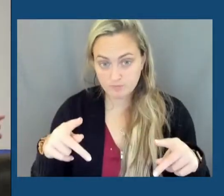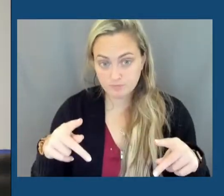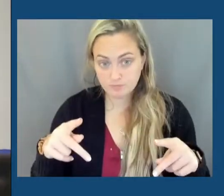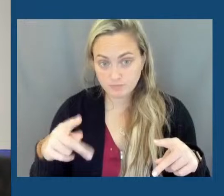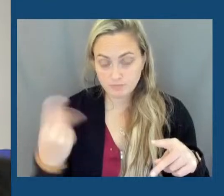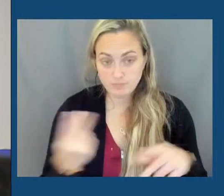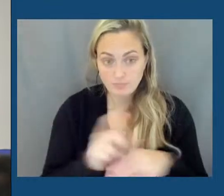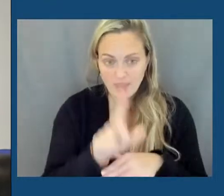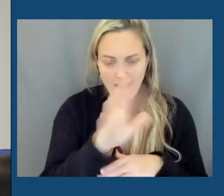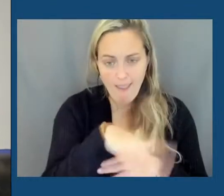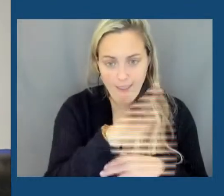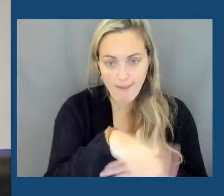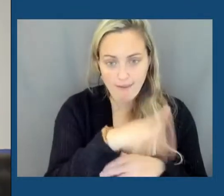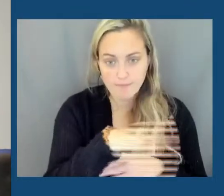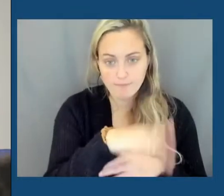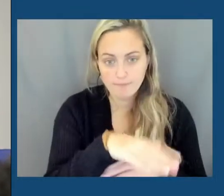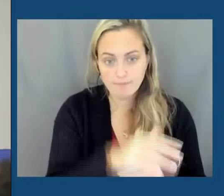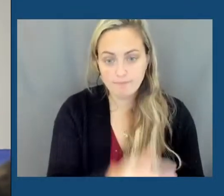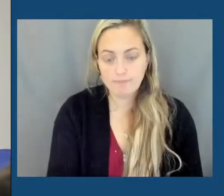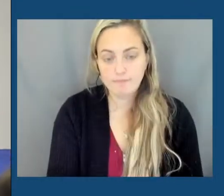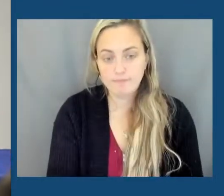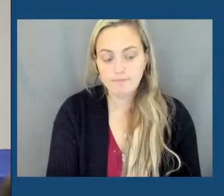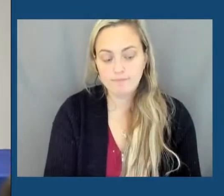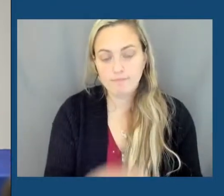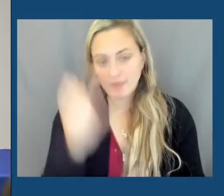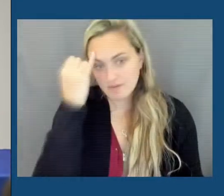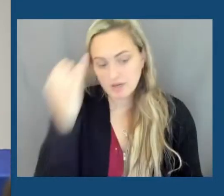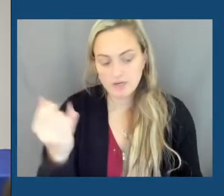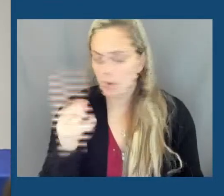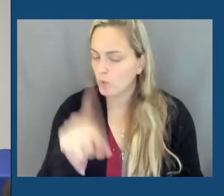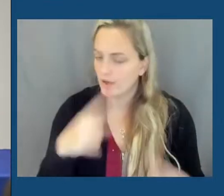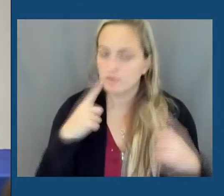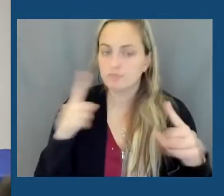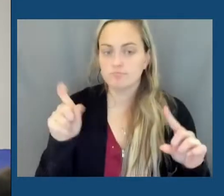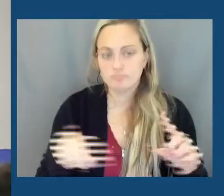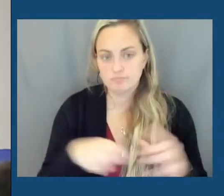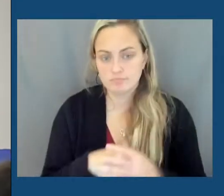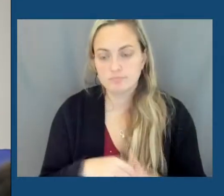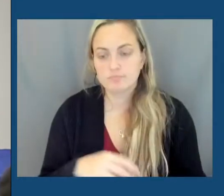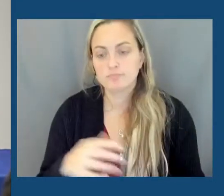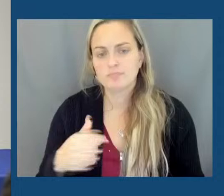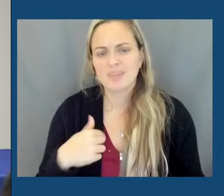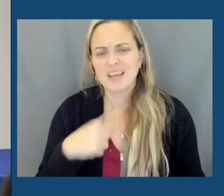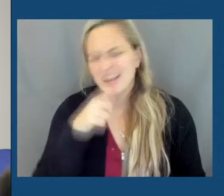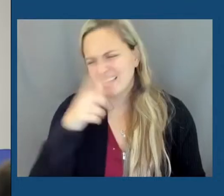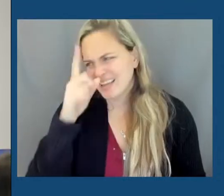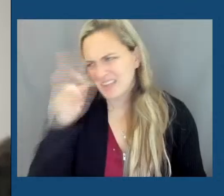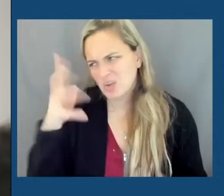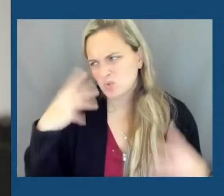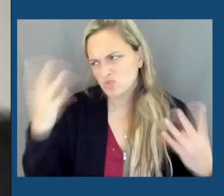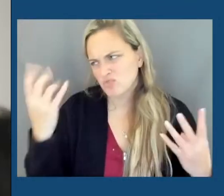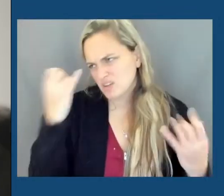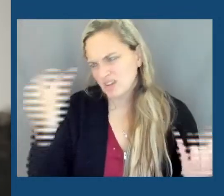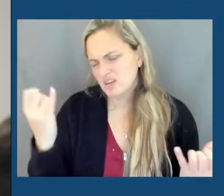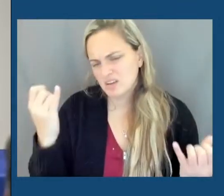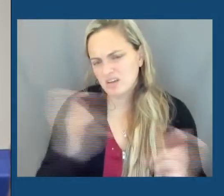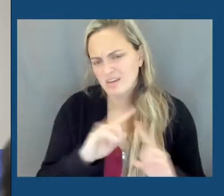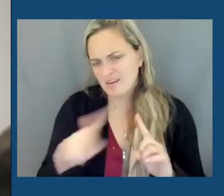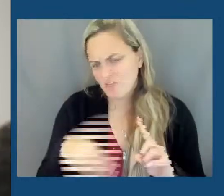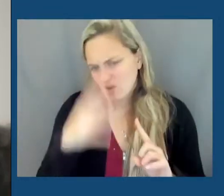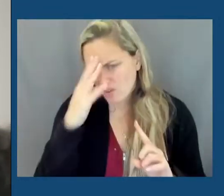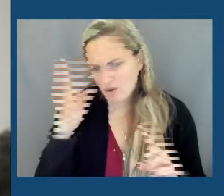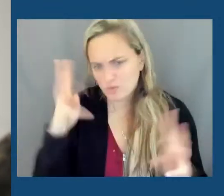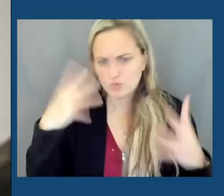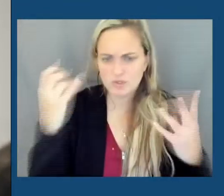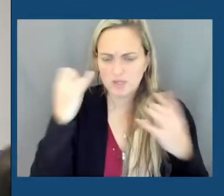said, hey, I have an idea. We got to get this done. And I didn't think it was crazy. Truthfully, I never thought it was a crazy idea.